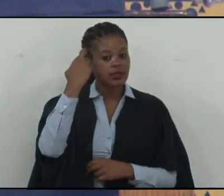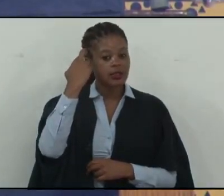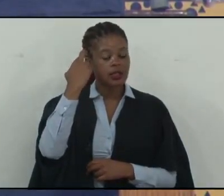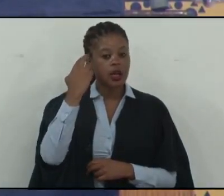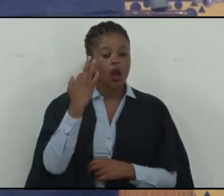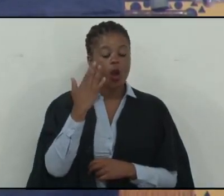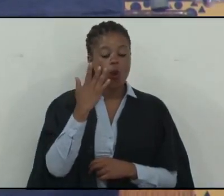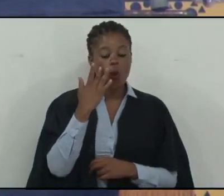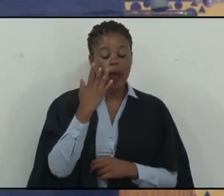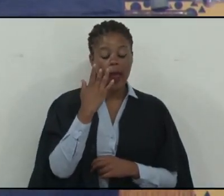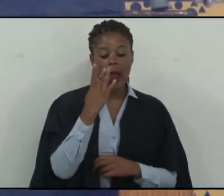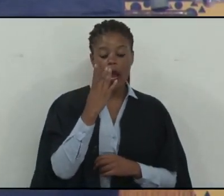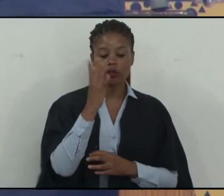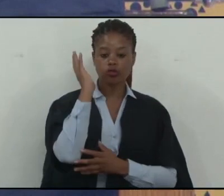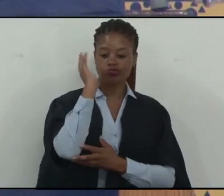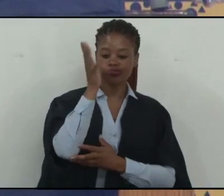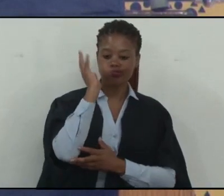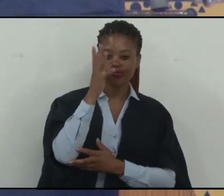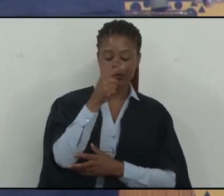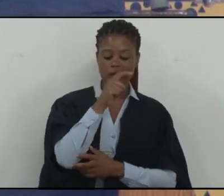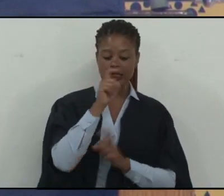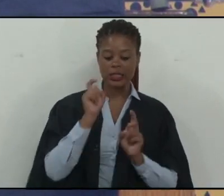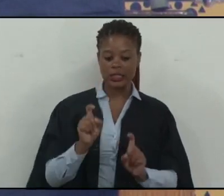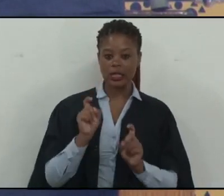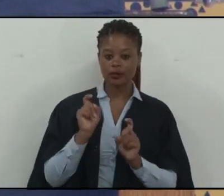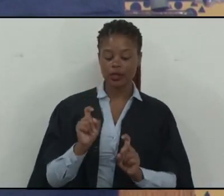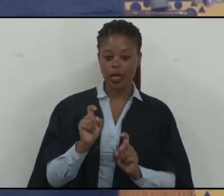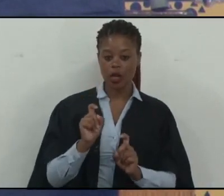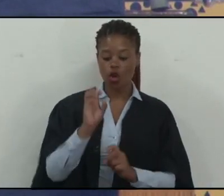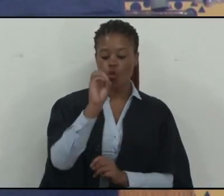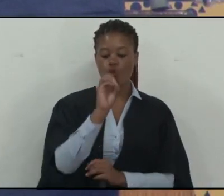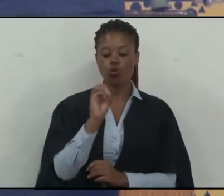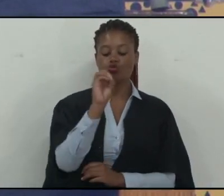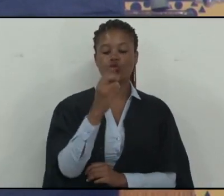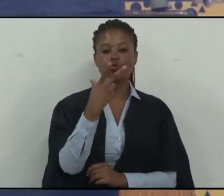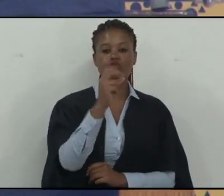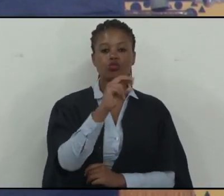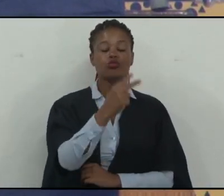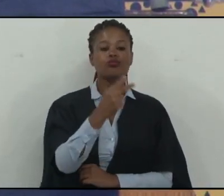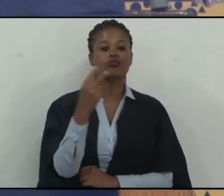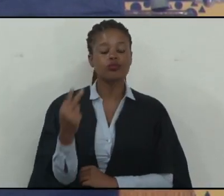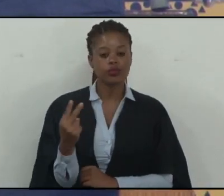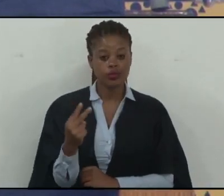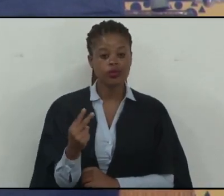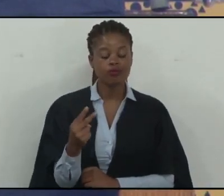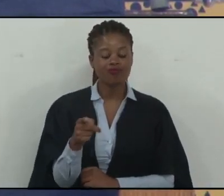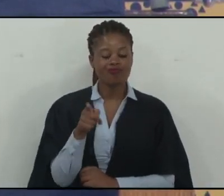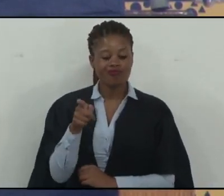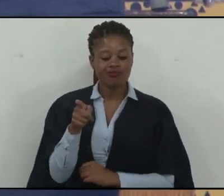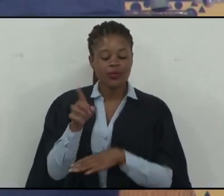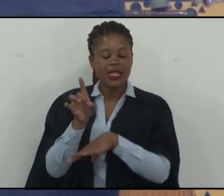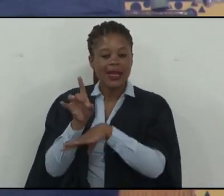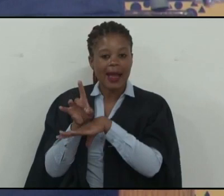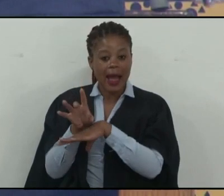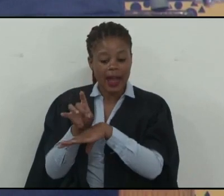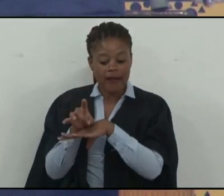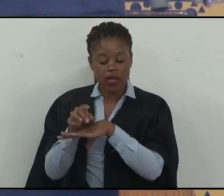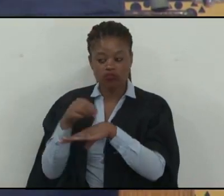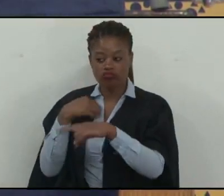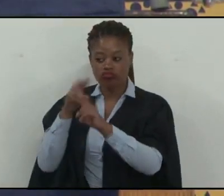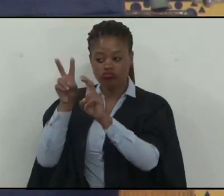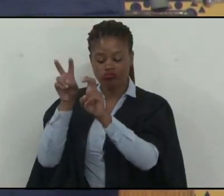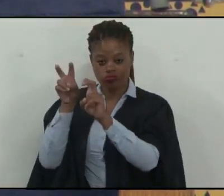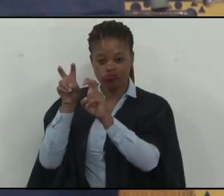he spoke in Cape Town in October 2022. And he advised, and I